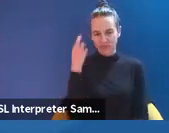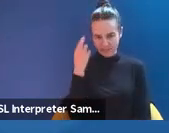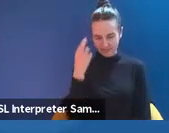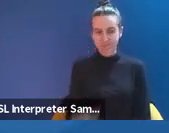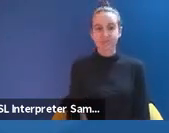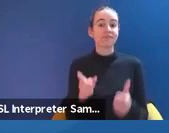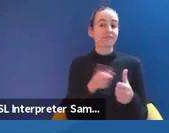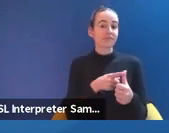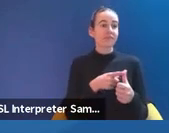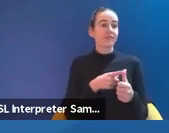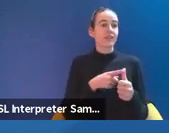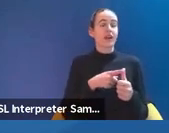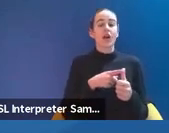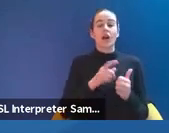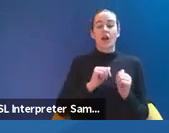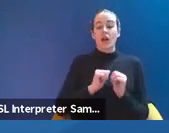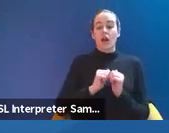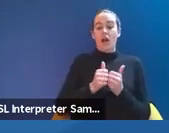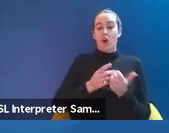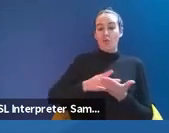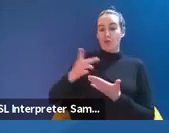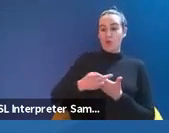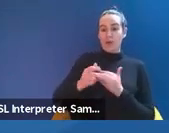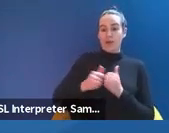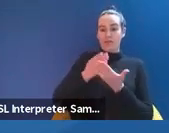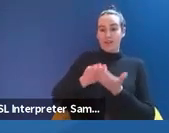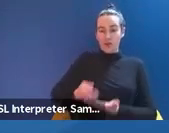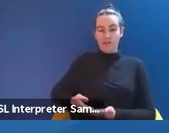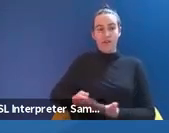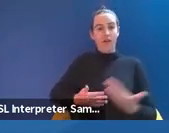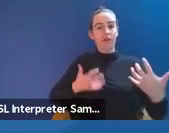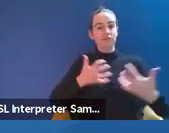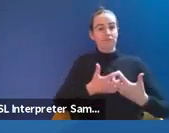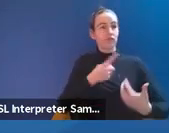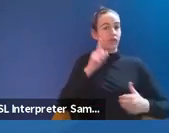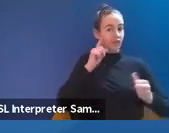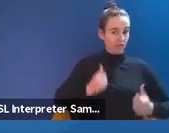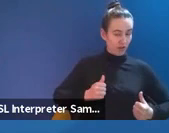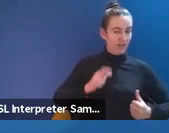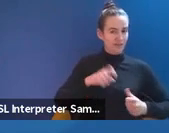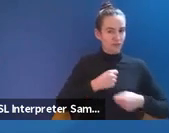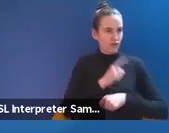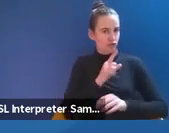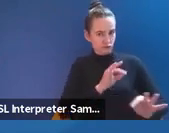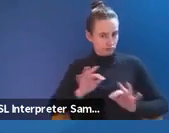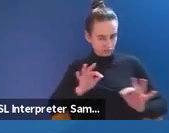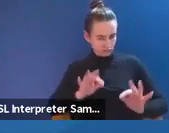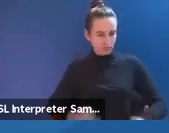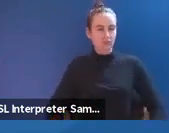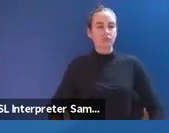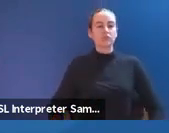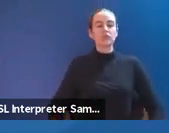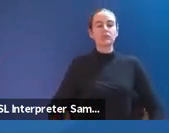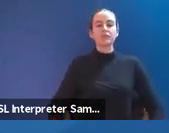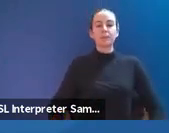it's programmed and verified appropriately for their hearing loss. The other thing is that due to the nature